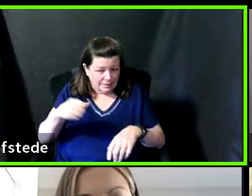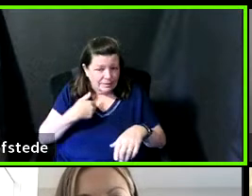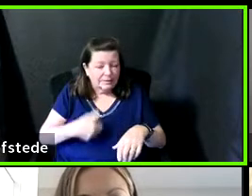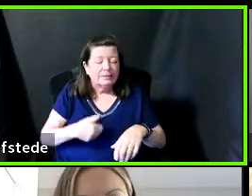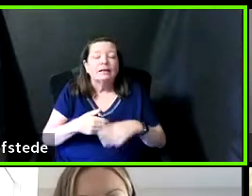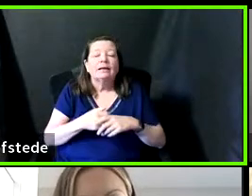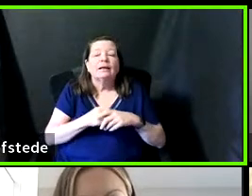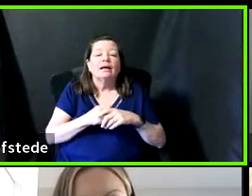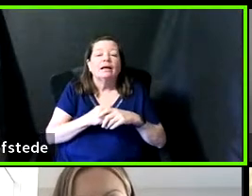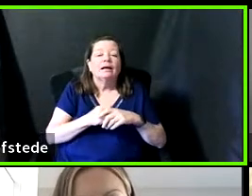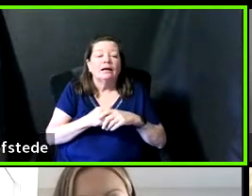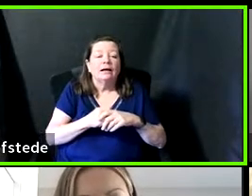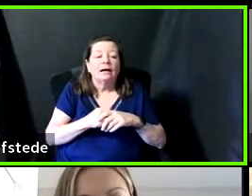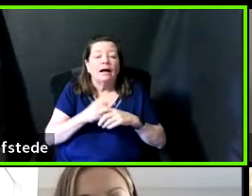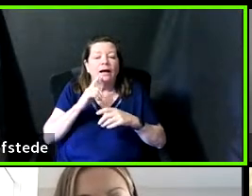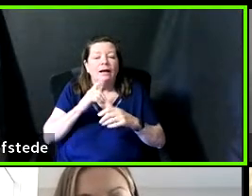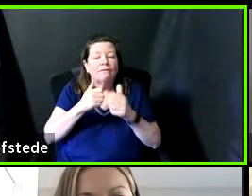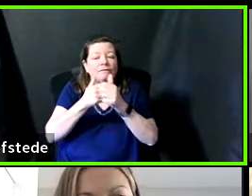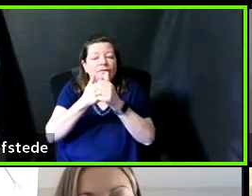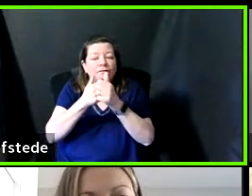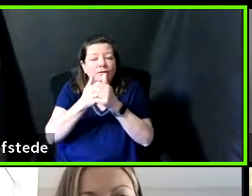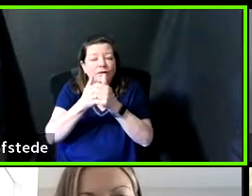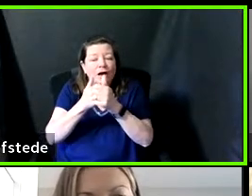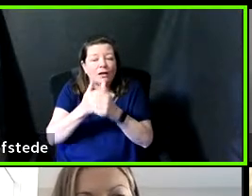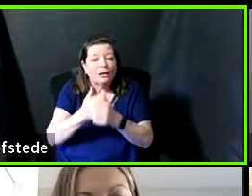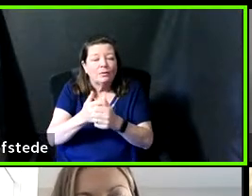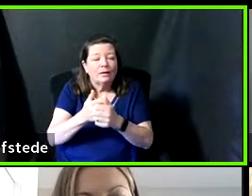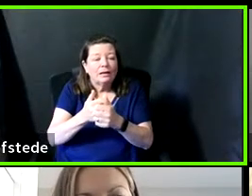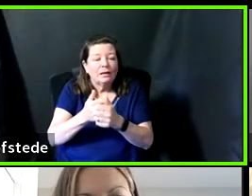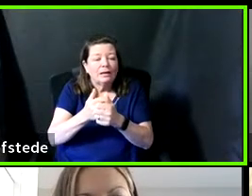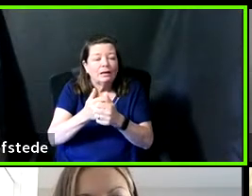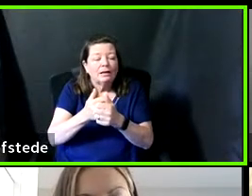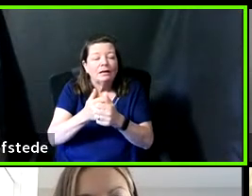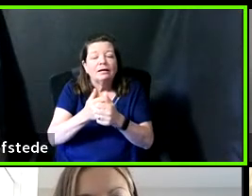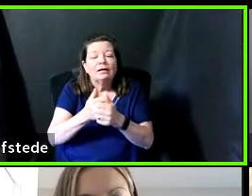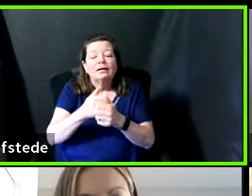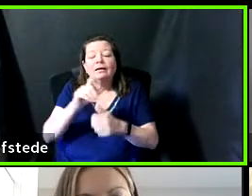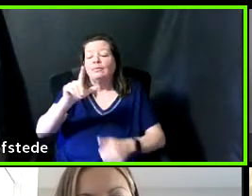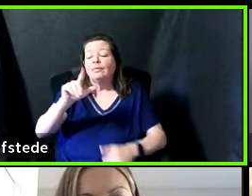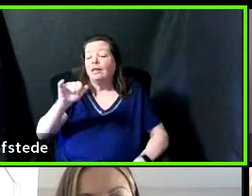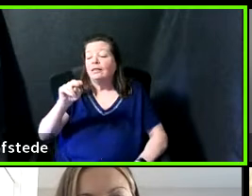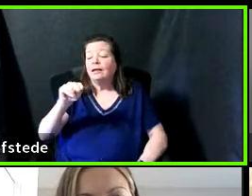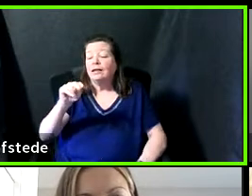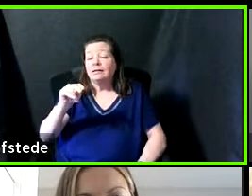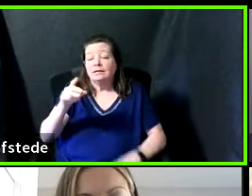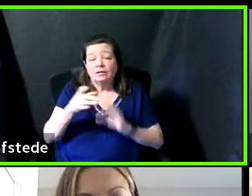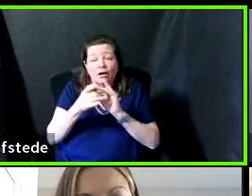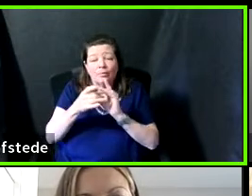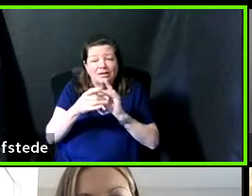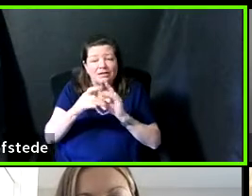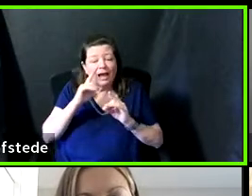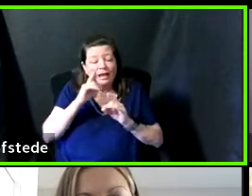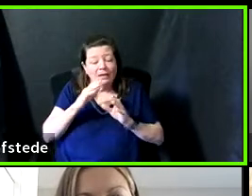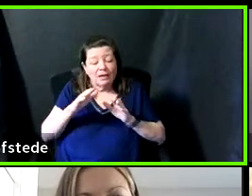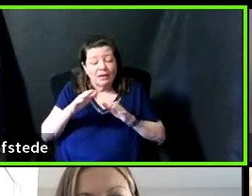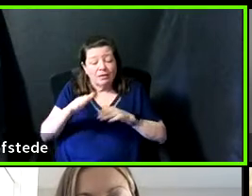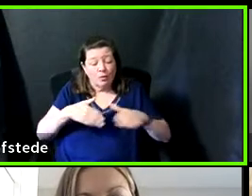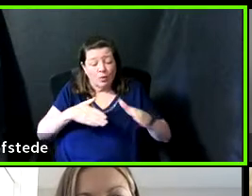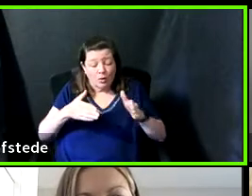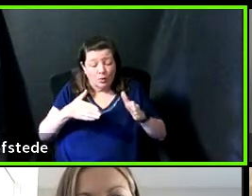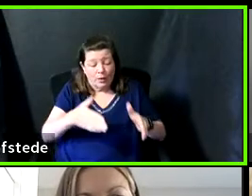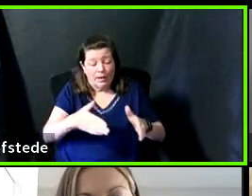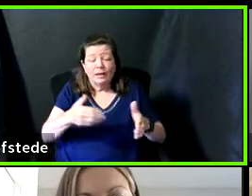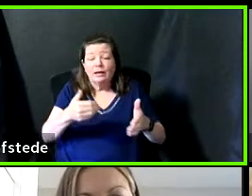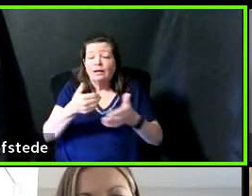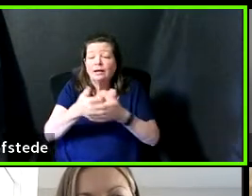sort of following on the side of Lynn's comment about the waterfront. I think that the walkway part along